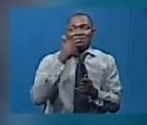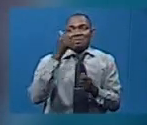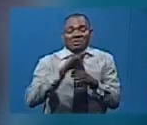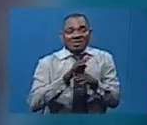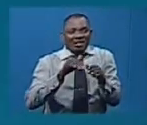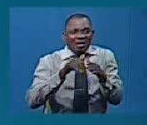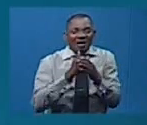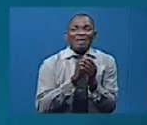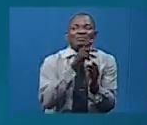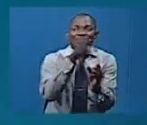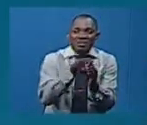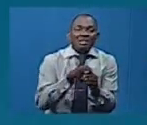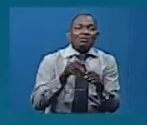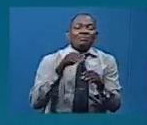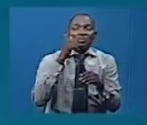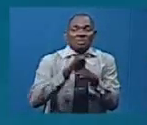How did she get into the profession?